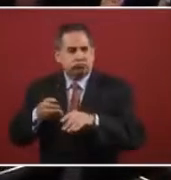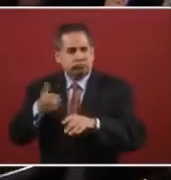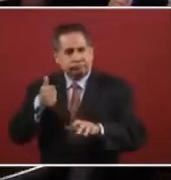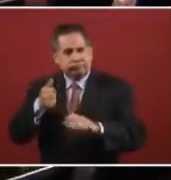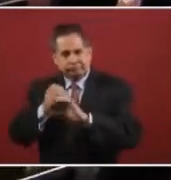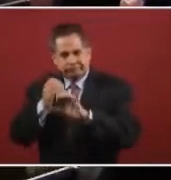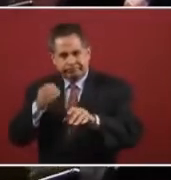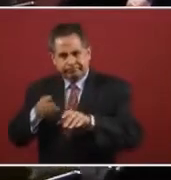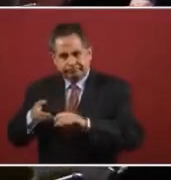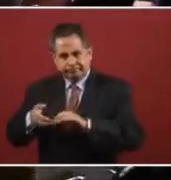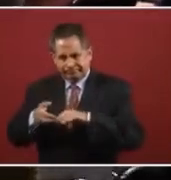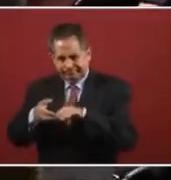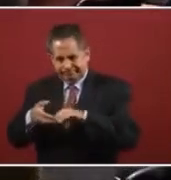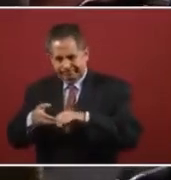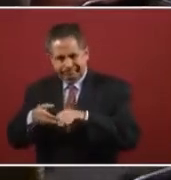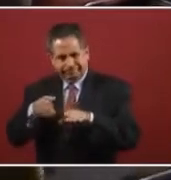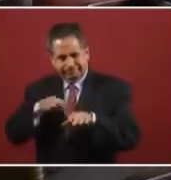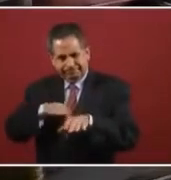convoy